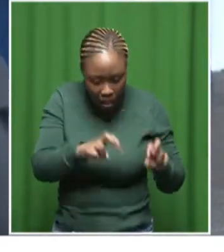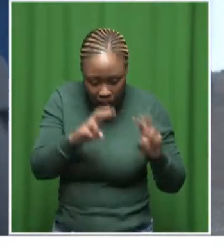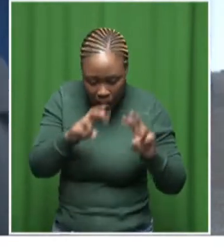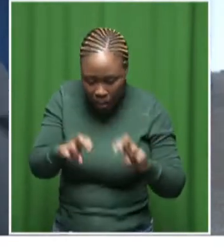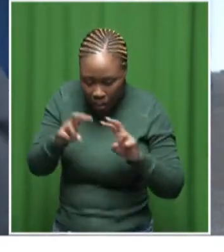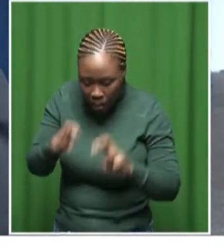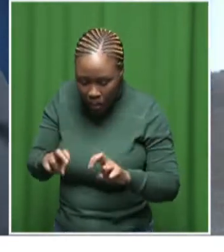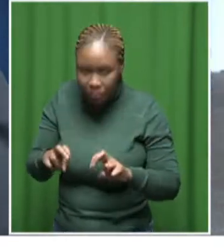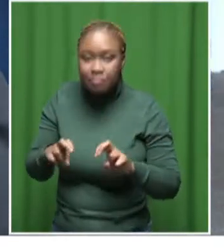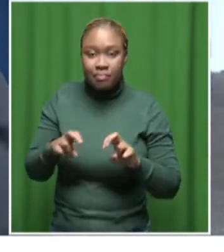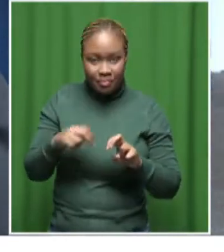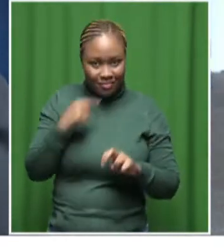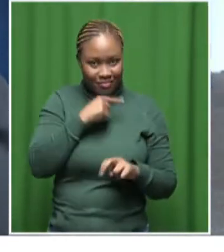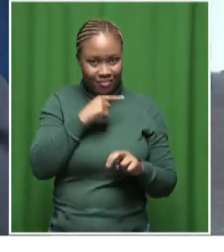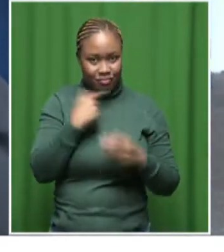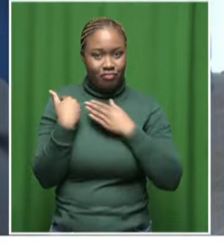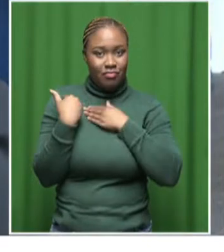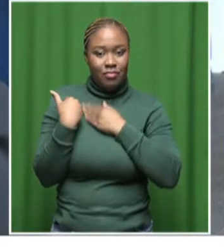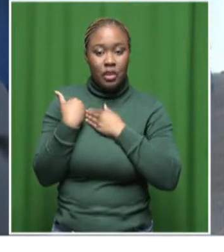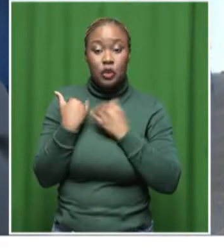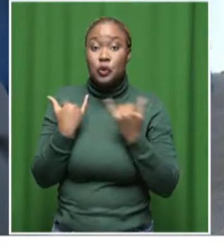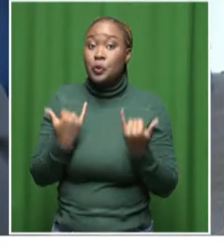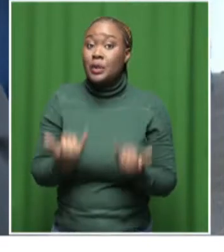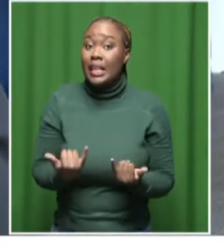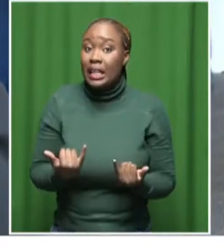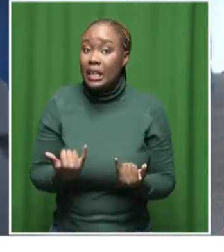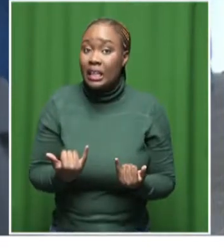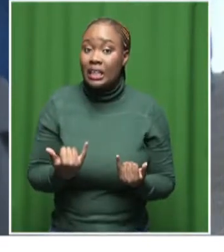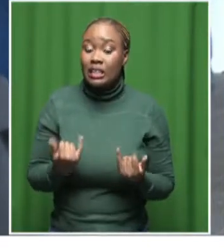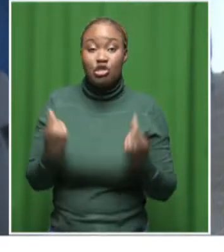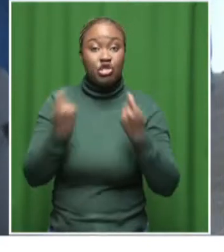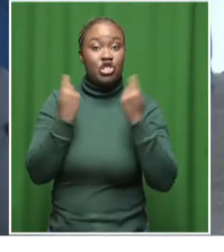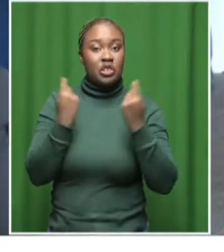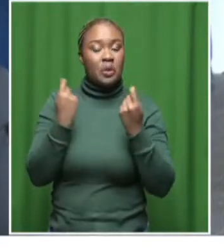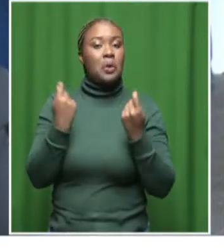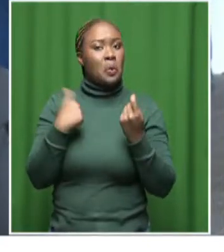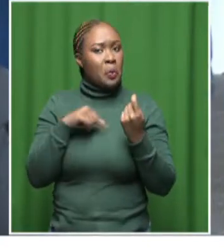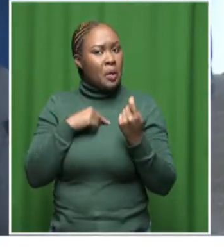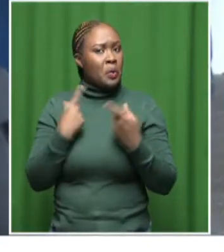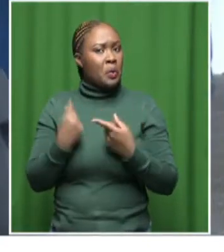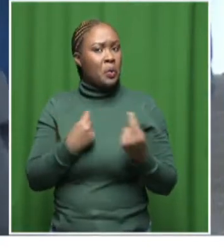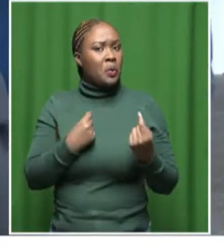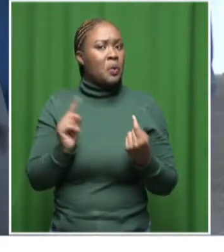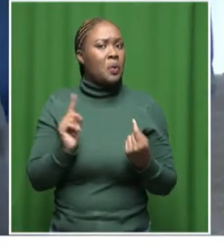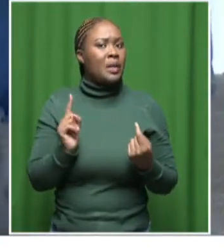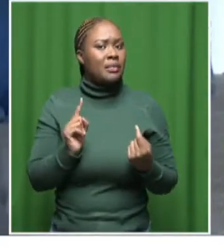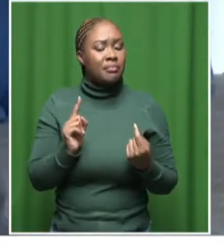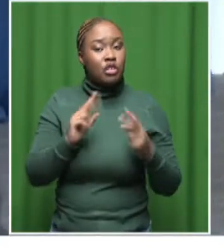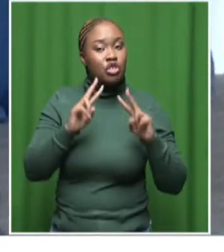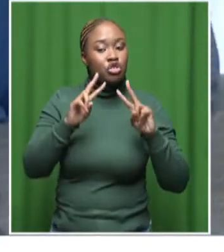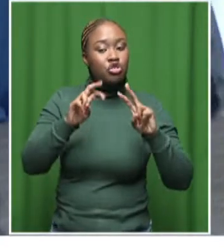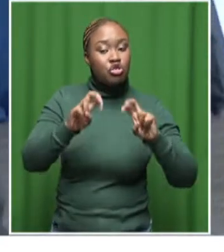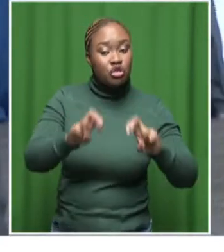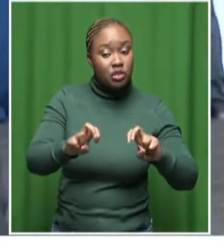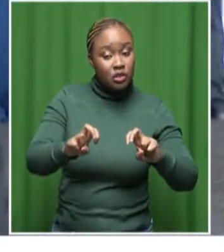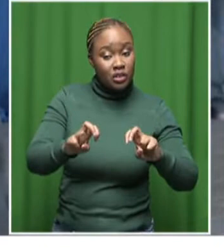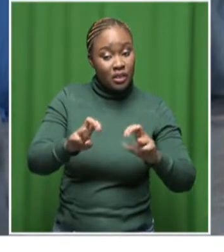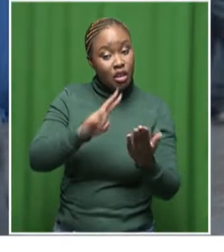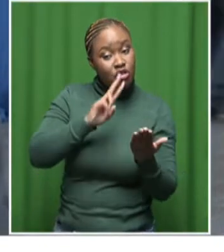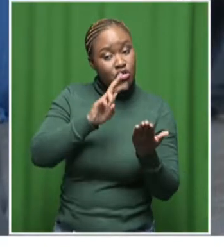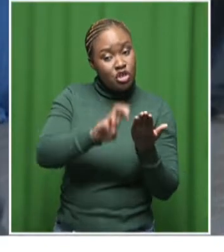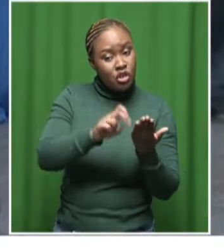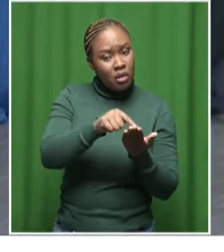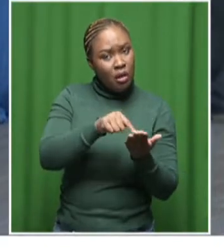activities. Today we are involved in research that may help us to